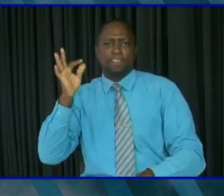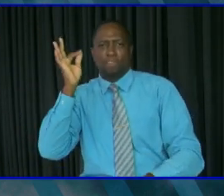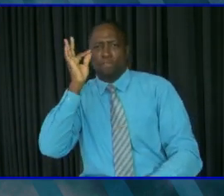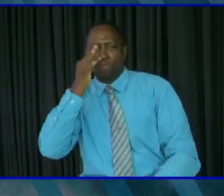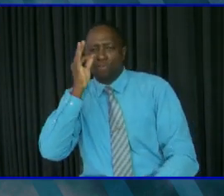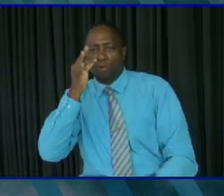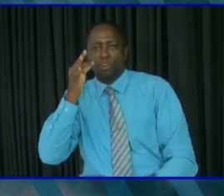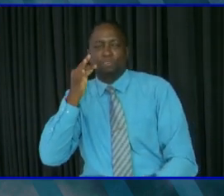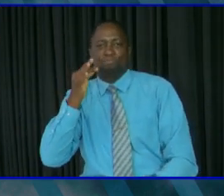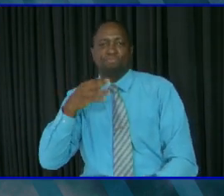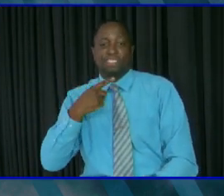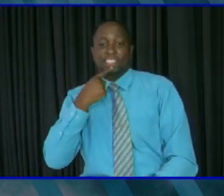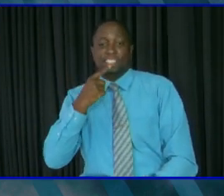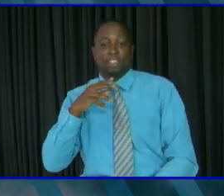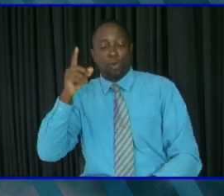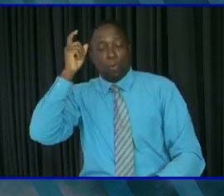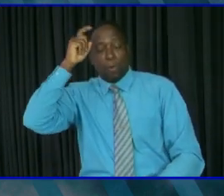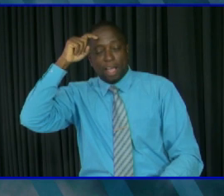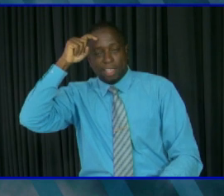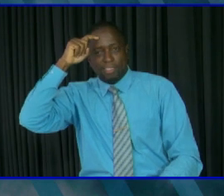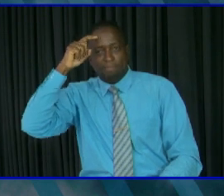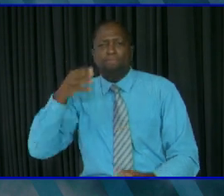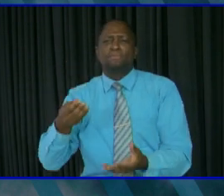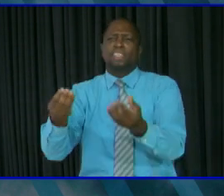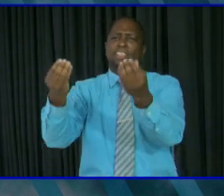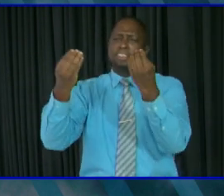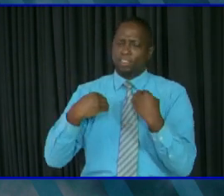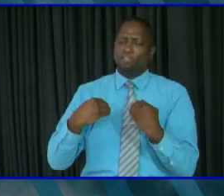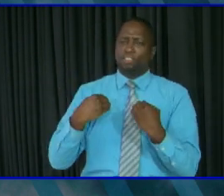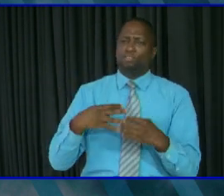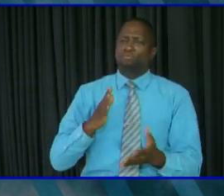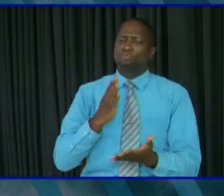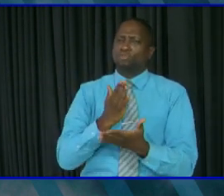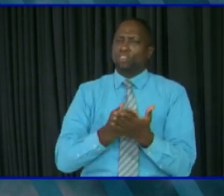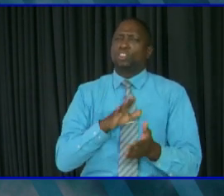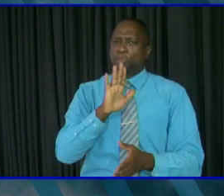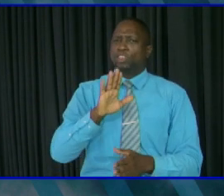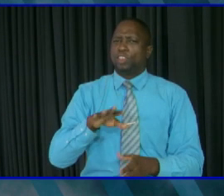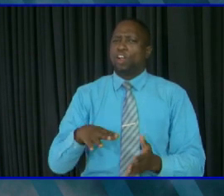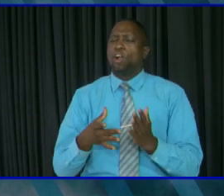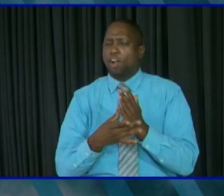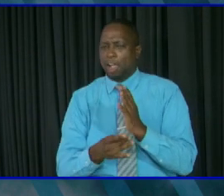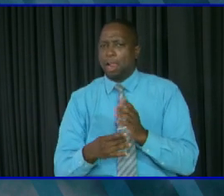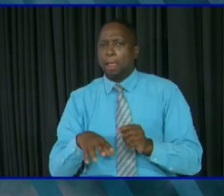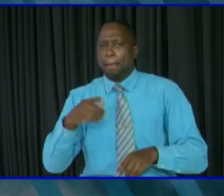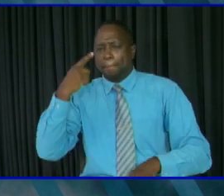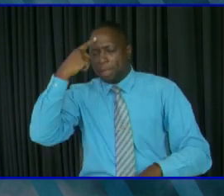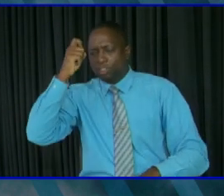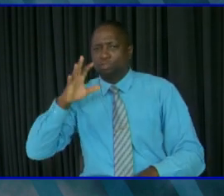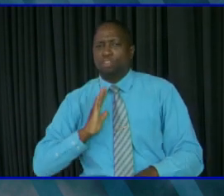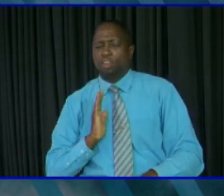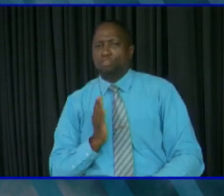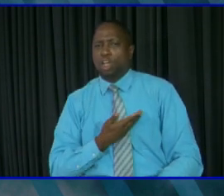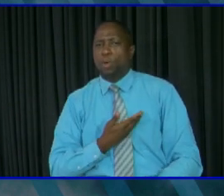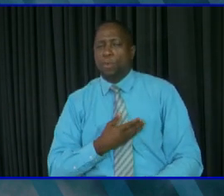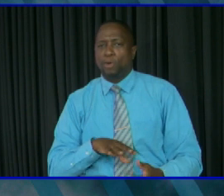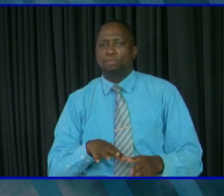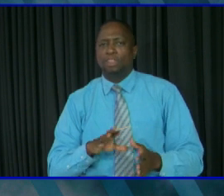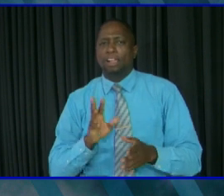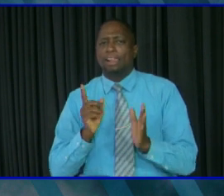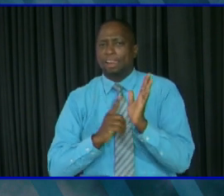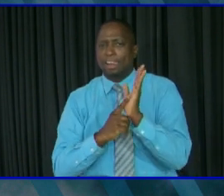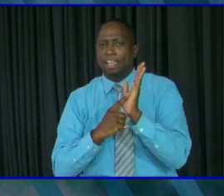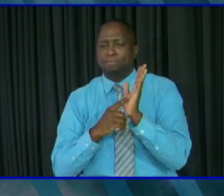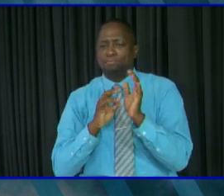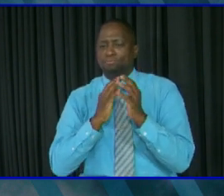the wise, 'Give us of your oil, for our lamps are gone out.' But the wise answered, saying, 'Not